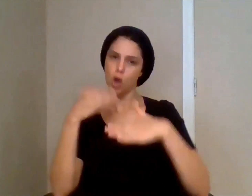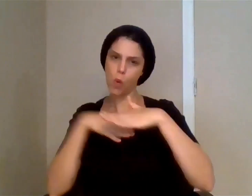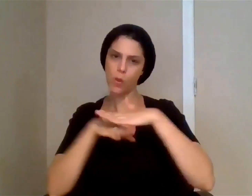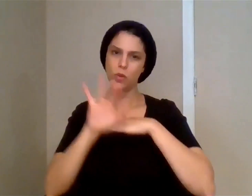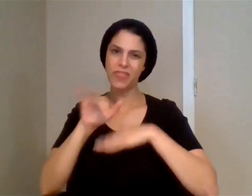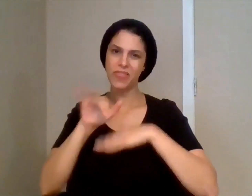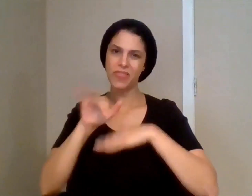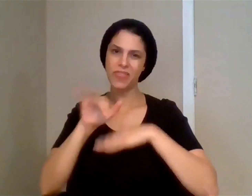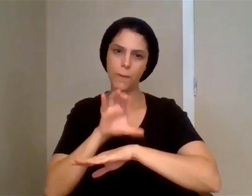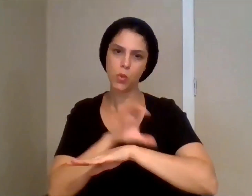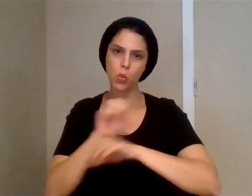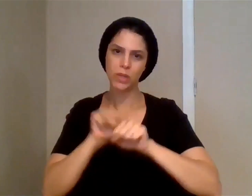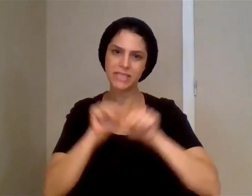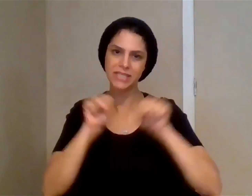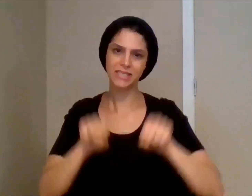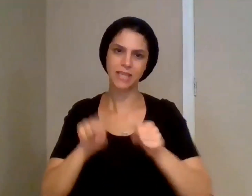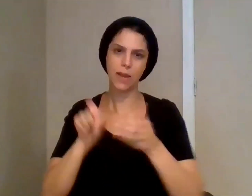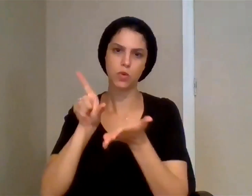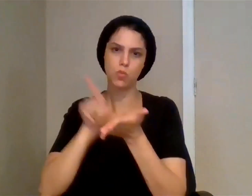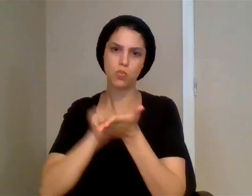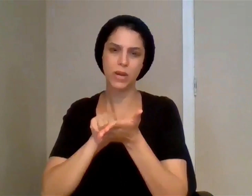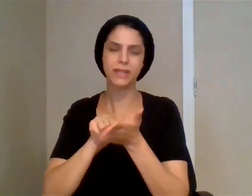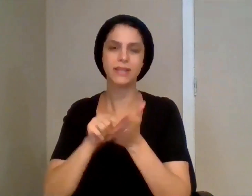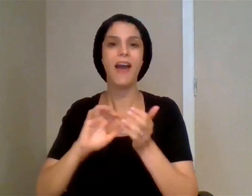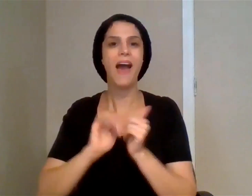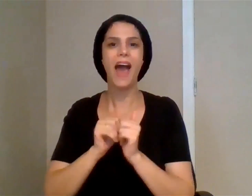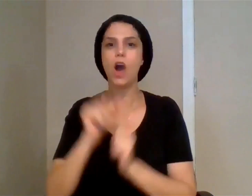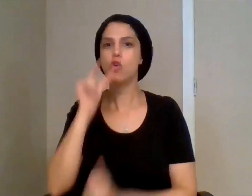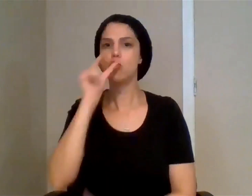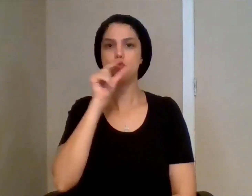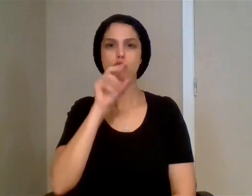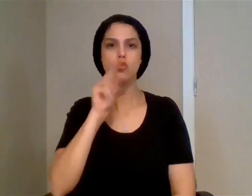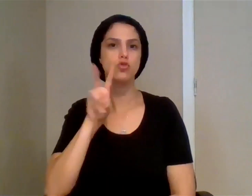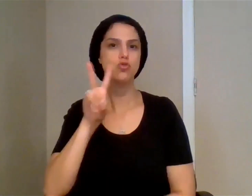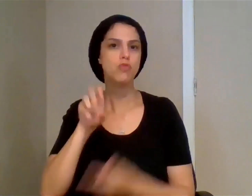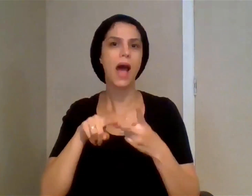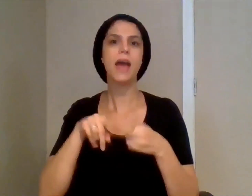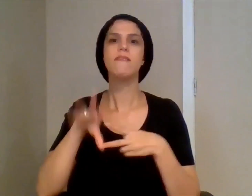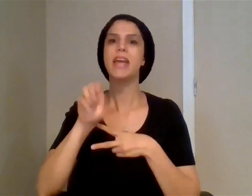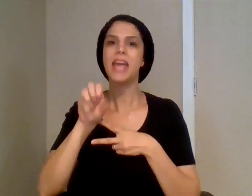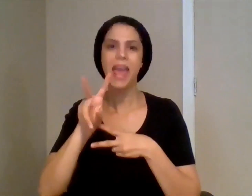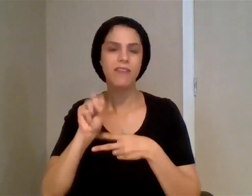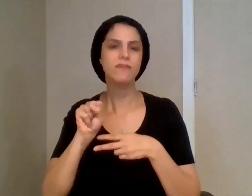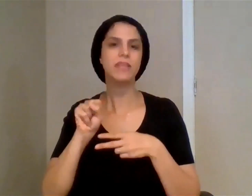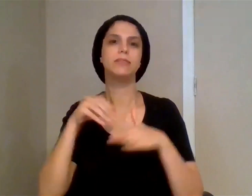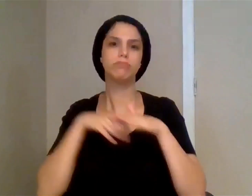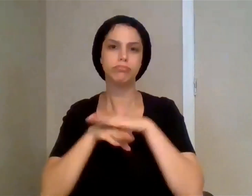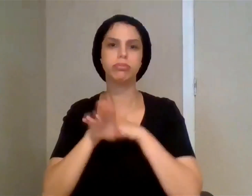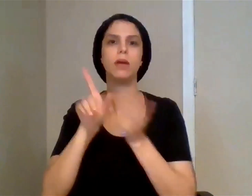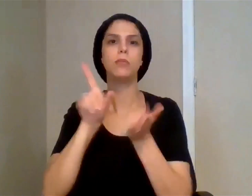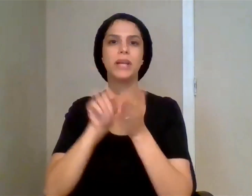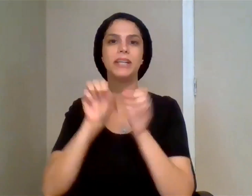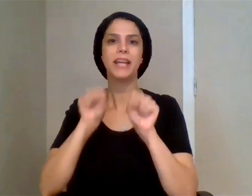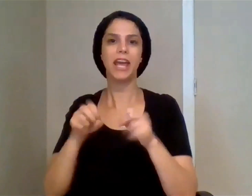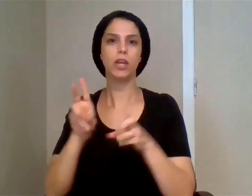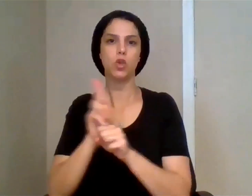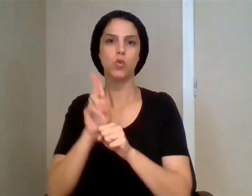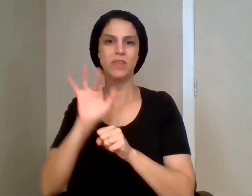and Google Drive and go to Google Drive or Canvas, wherever they need to go, and print from that machine.